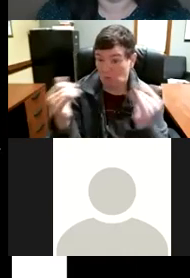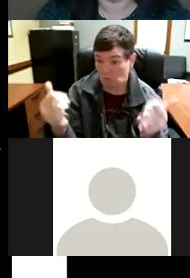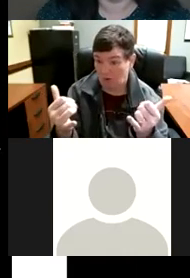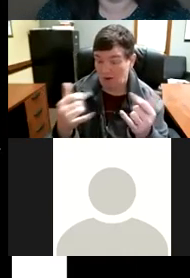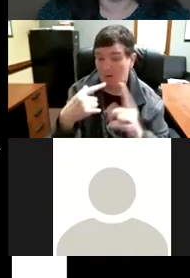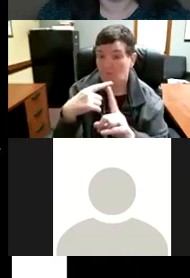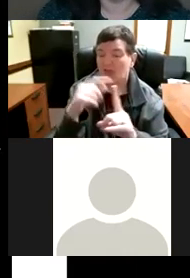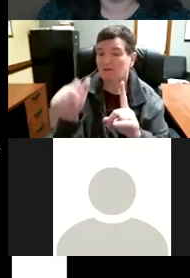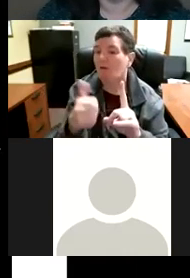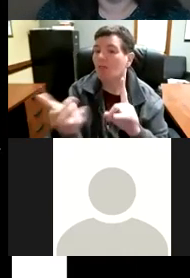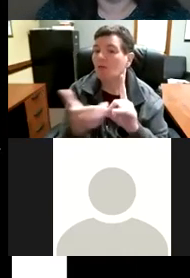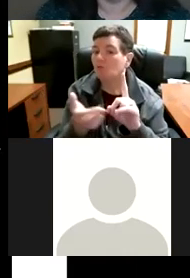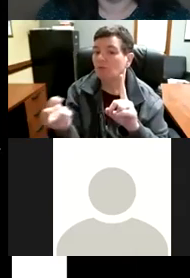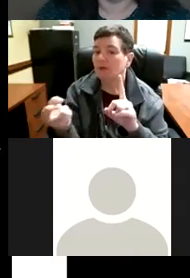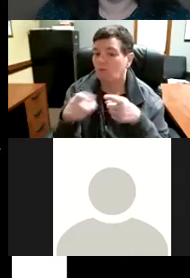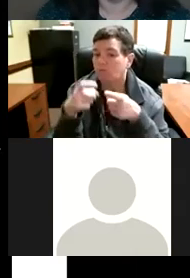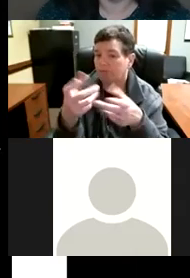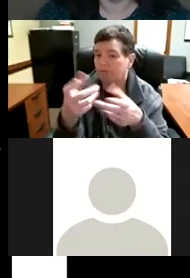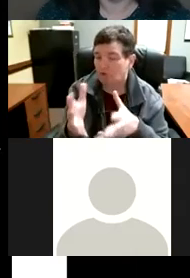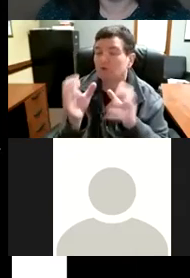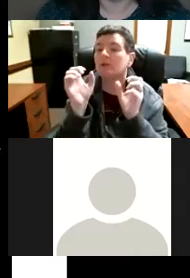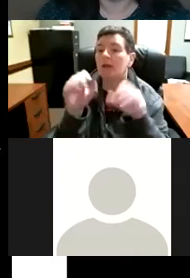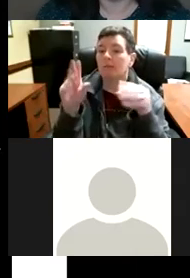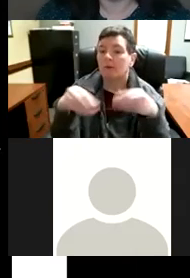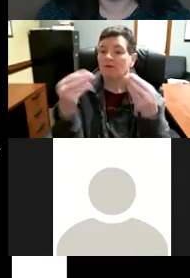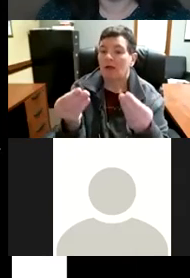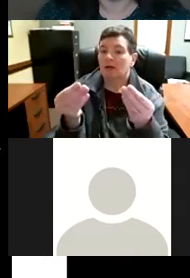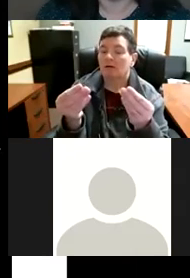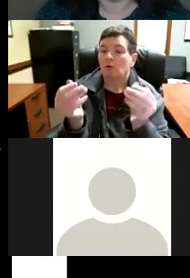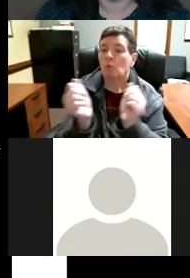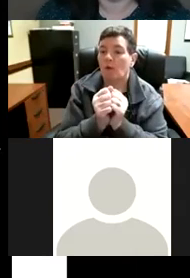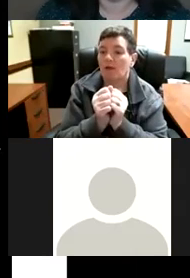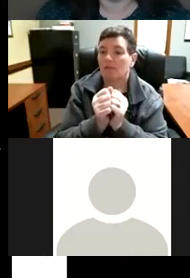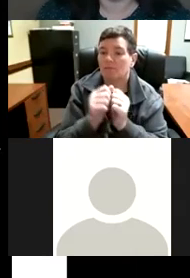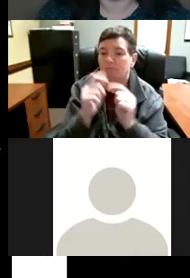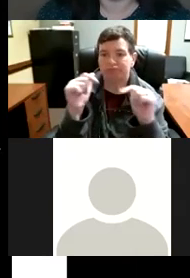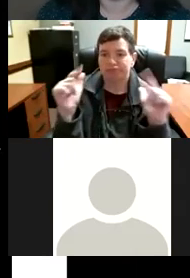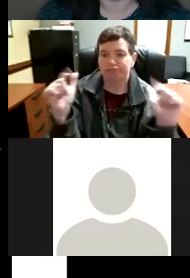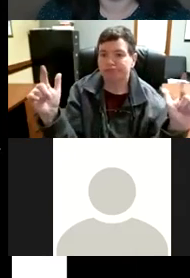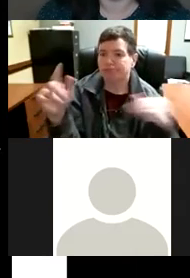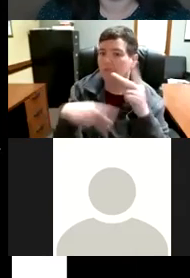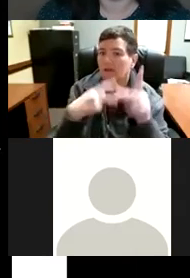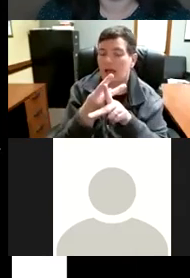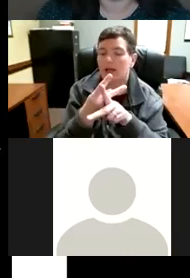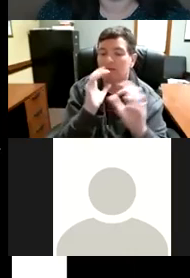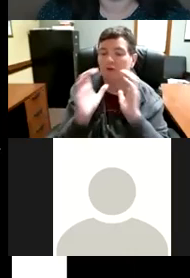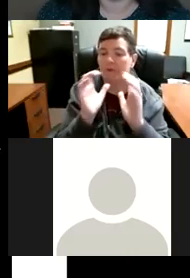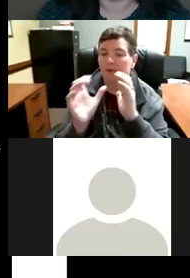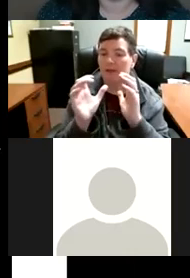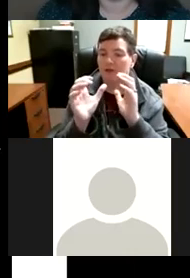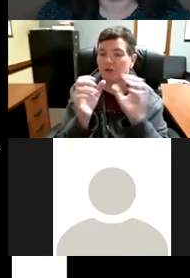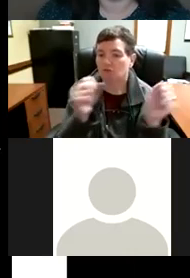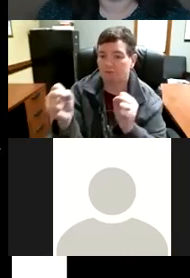as some of the other resources that we're giving you, can be provided with all different kinds of communication systems.